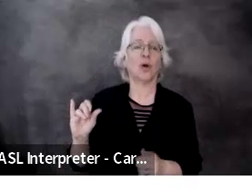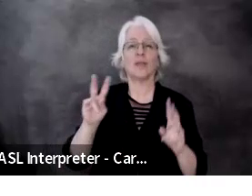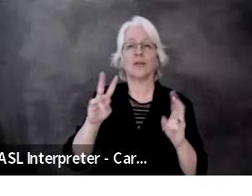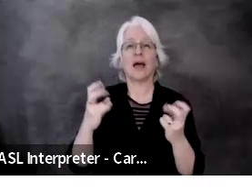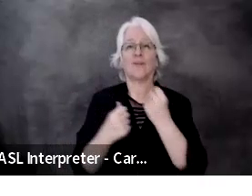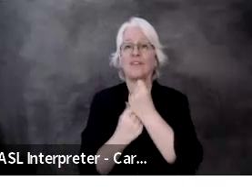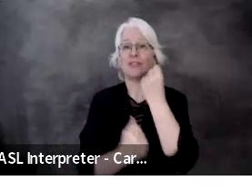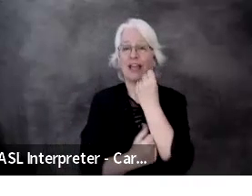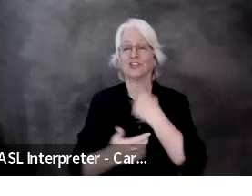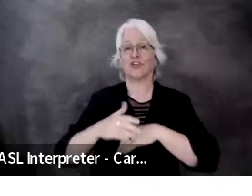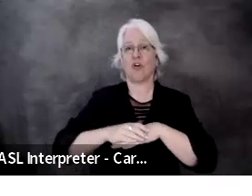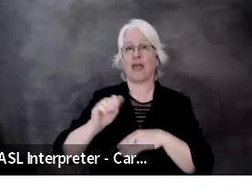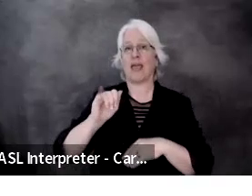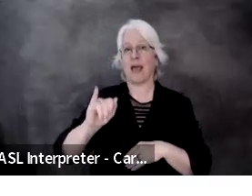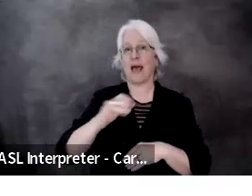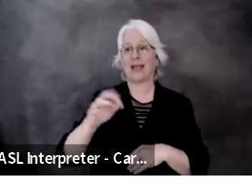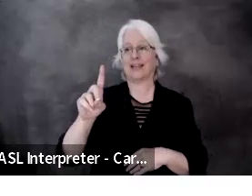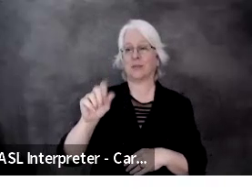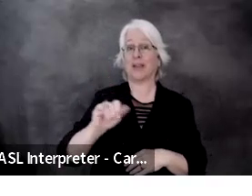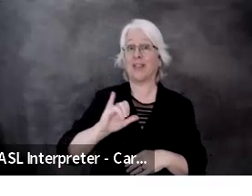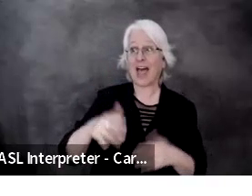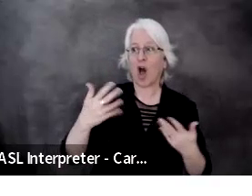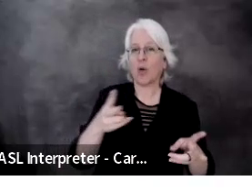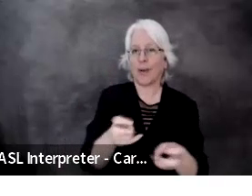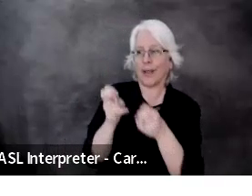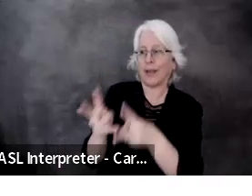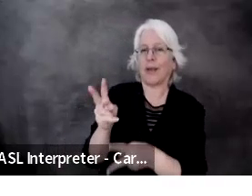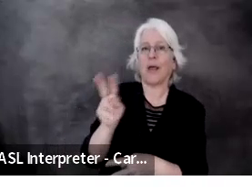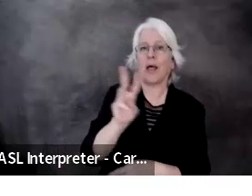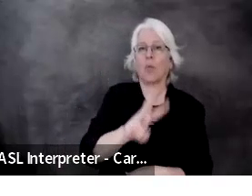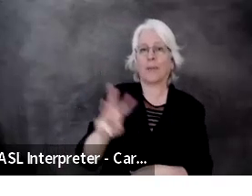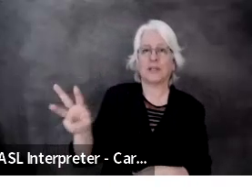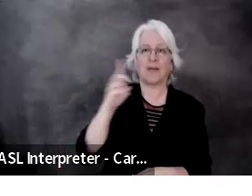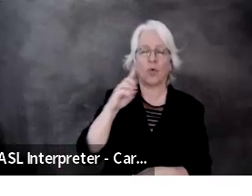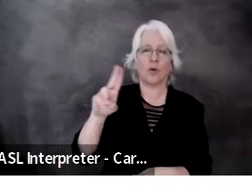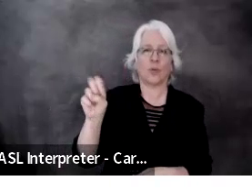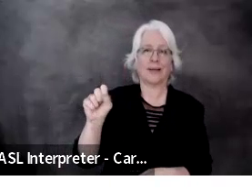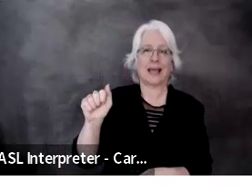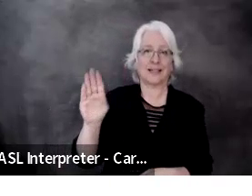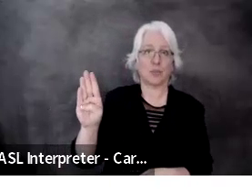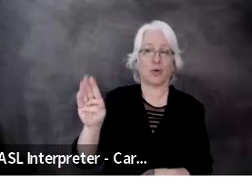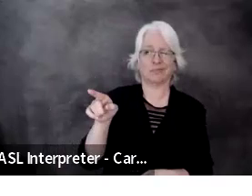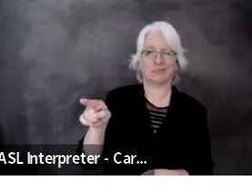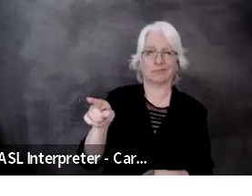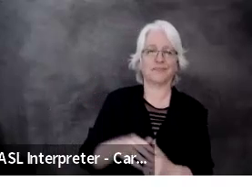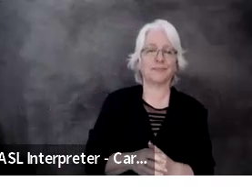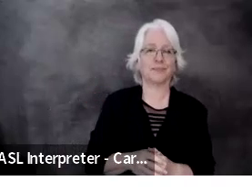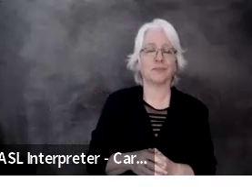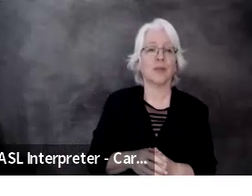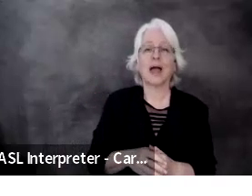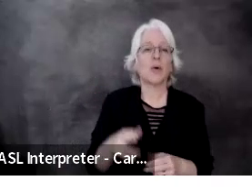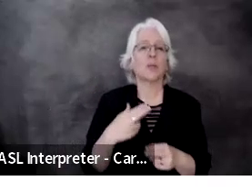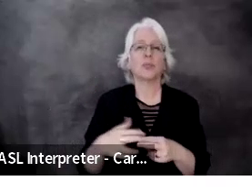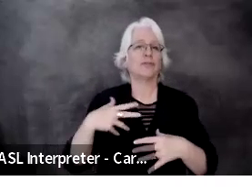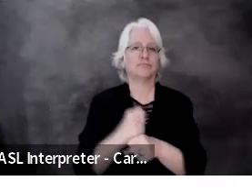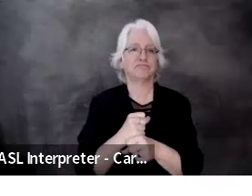on AI and Disability, and that one is on the Access Board website. And I wanted to give a quick little recap of some of the things we spoke about there. So